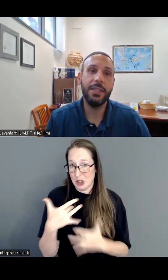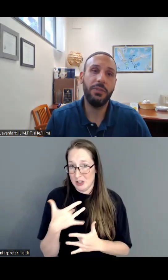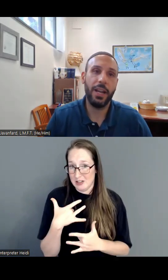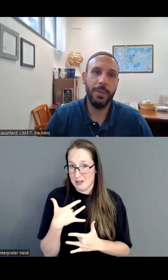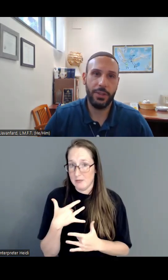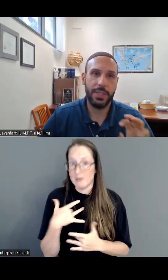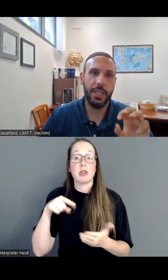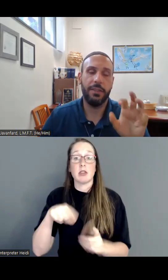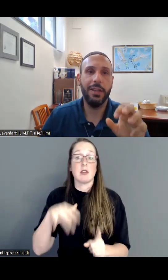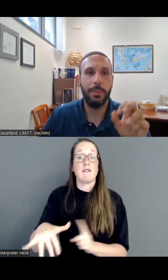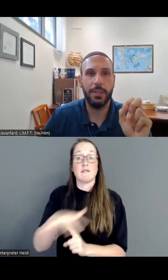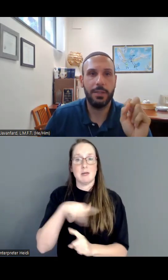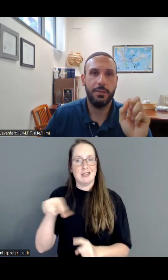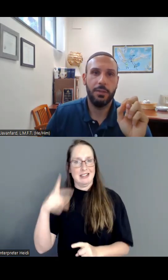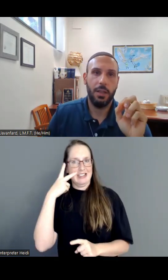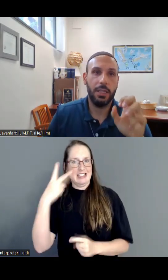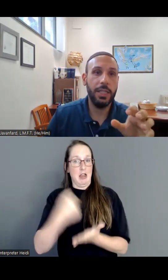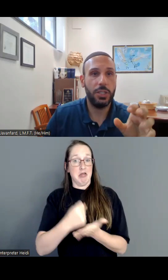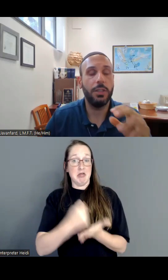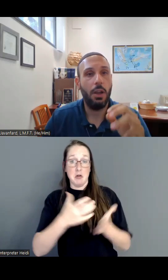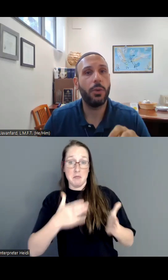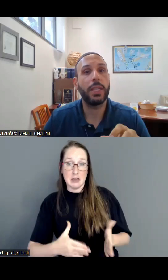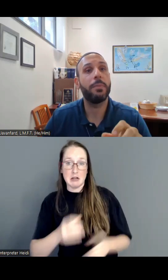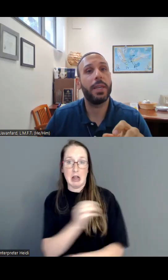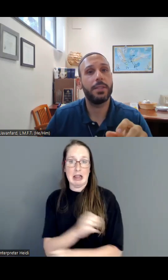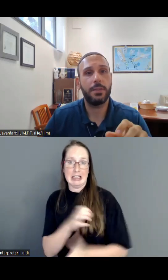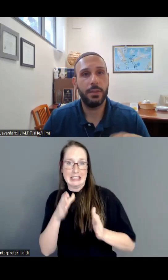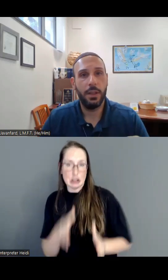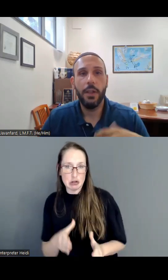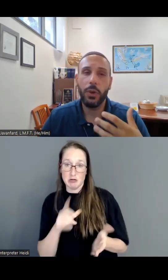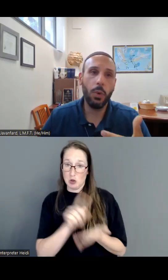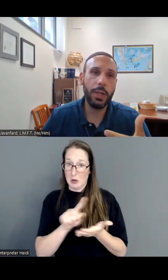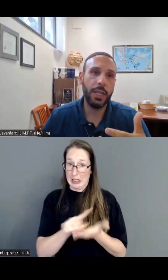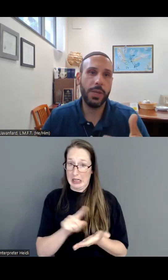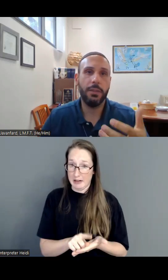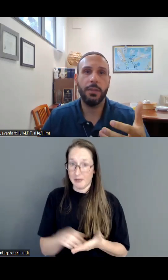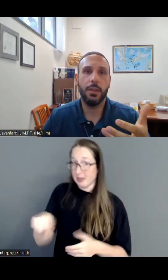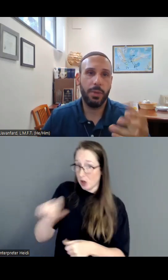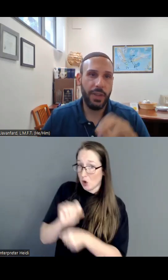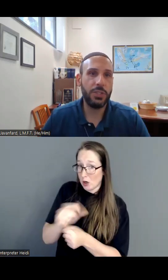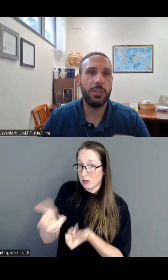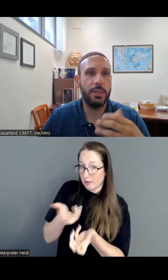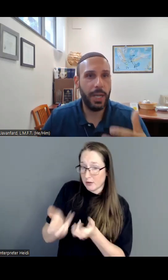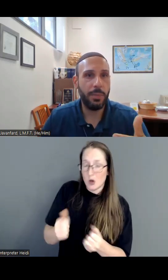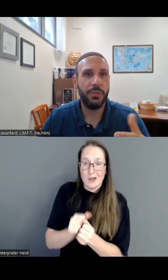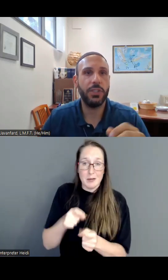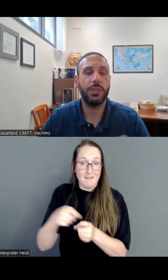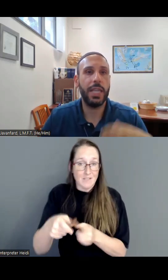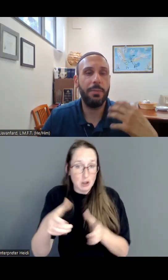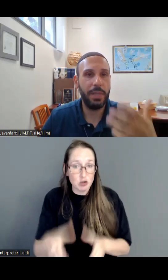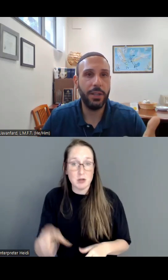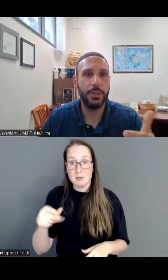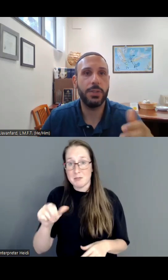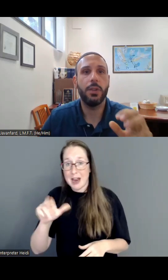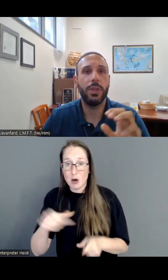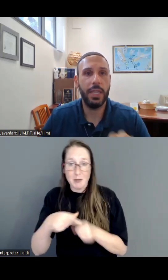In this environment, they're seeing a therapist, a clinician on a weekly basis. They're working with professionals and paraprofessionals